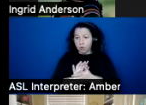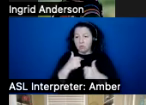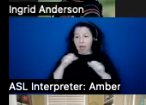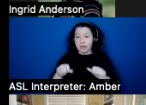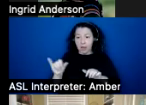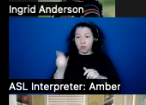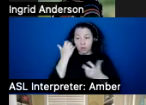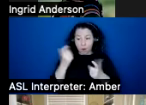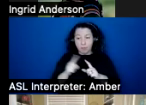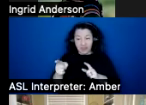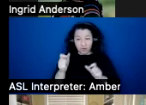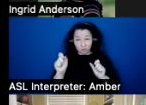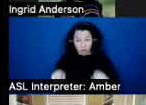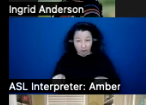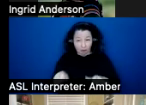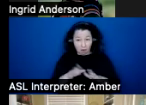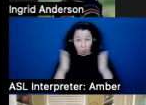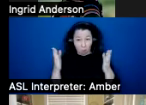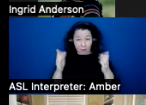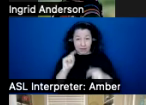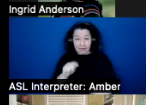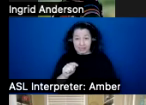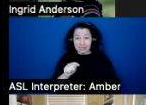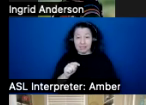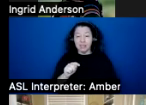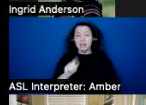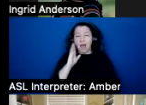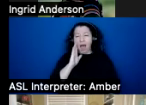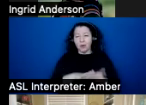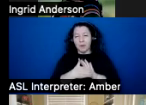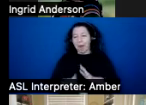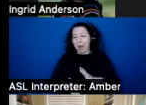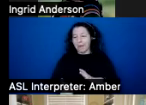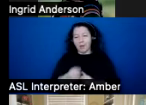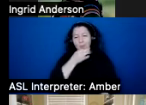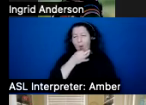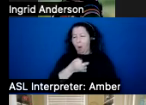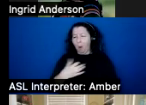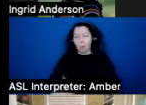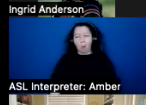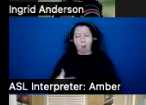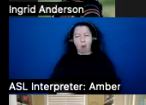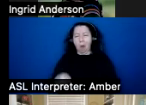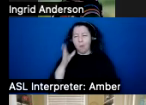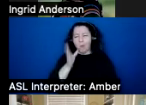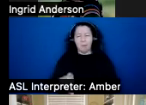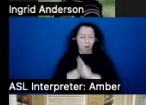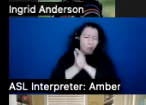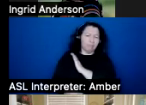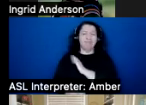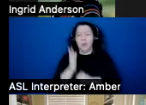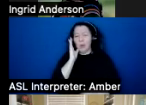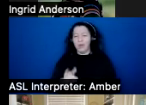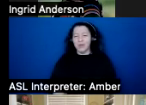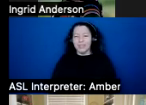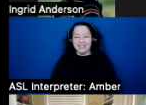but if you are able to open it, and I know you're becoming a pro, you're going to be a pro at this by the time we're done.